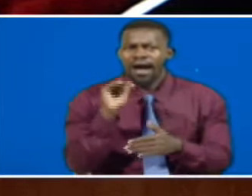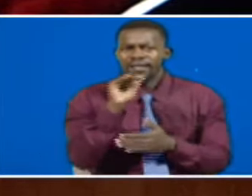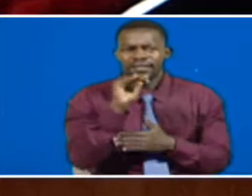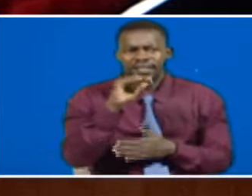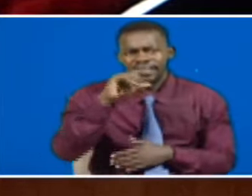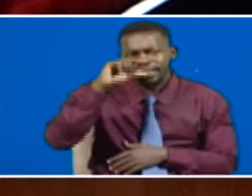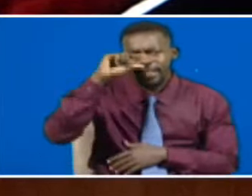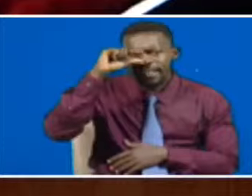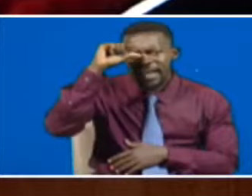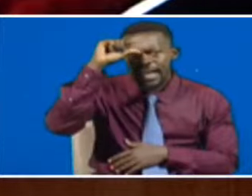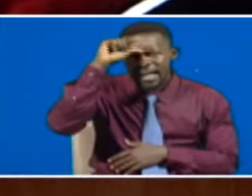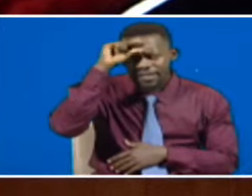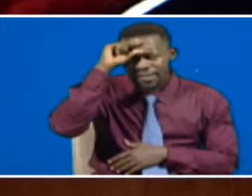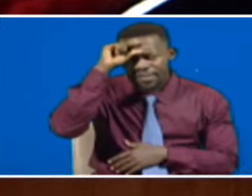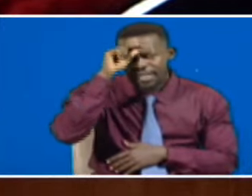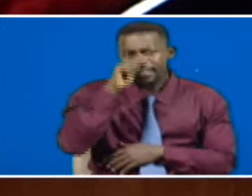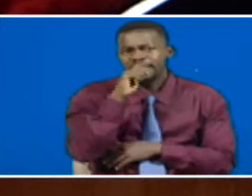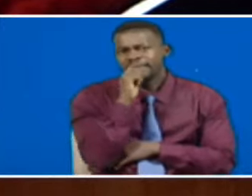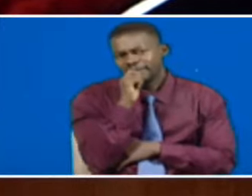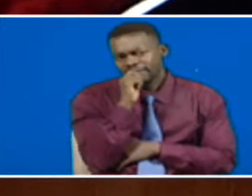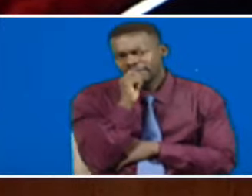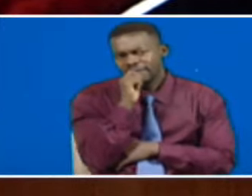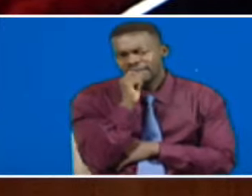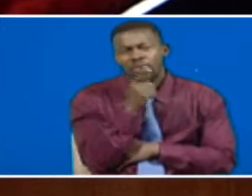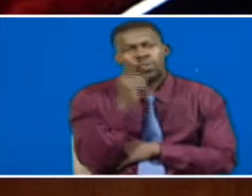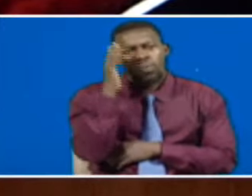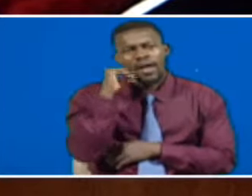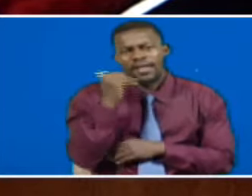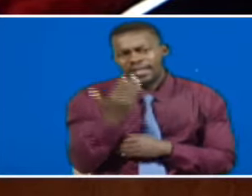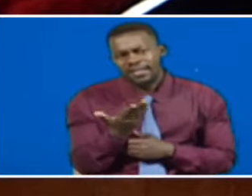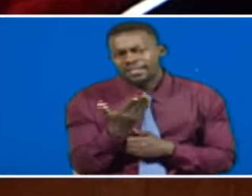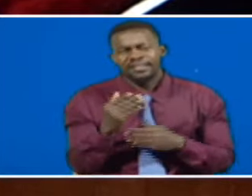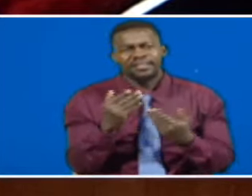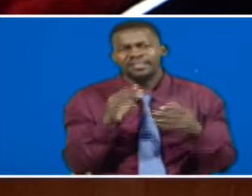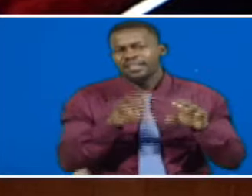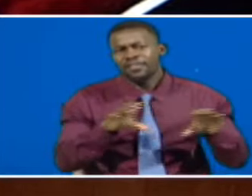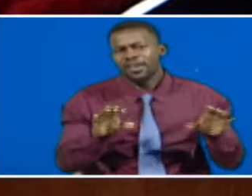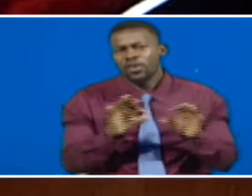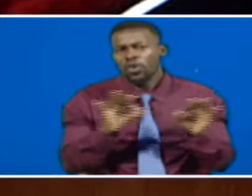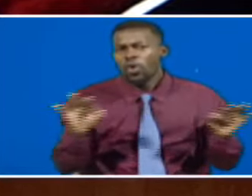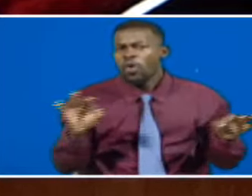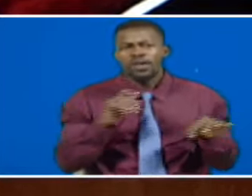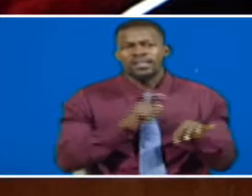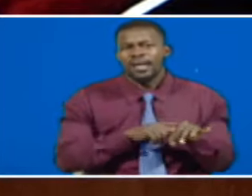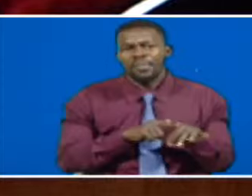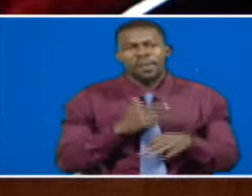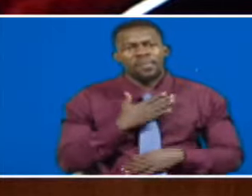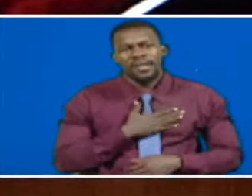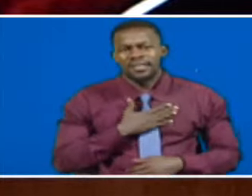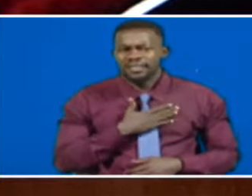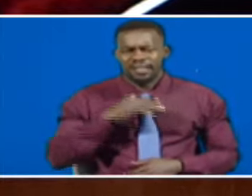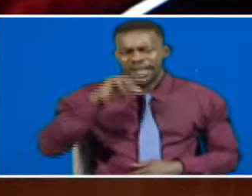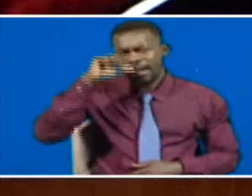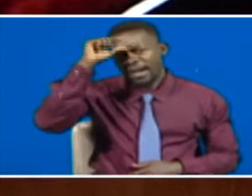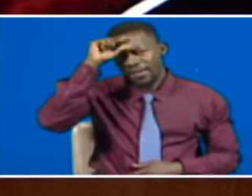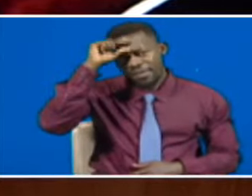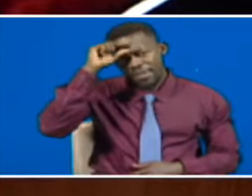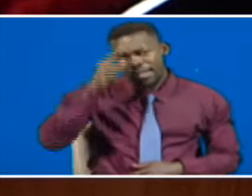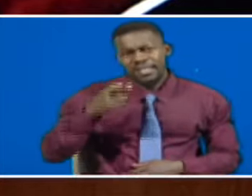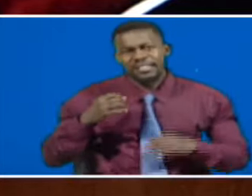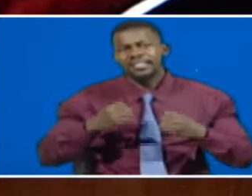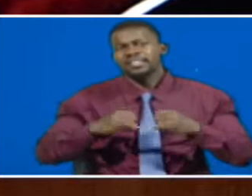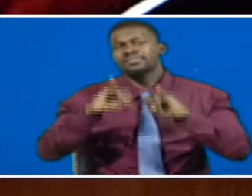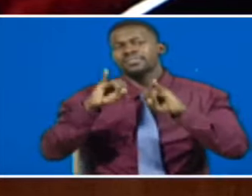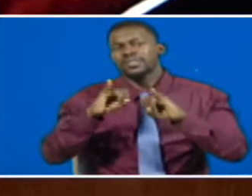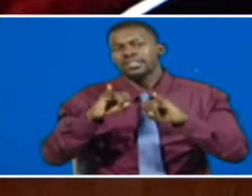has resulted in prolonged suffering of the sick and the vulnerable, asking them to drop their hardline positions. With the